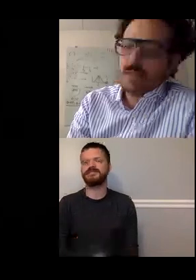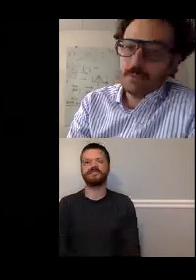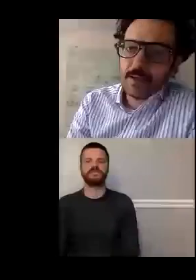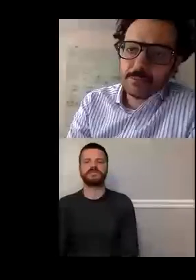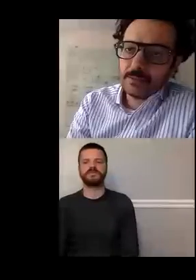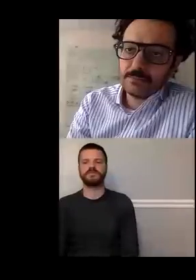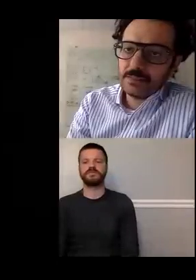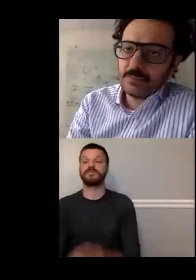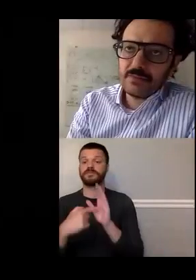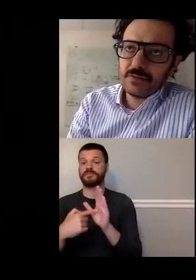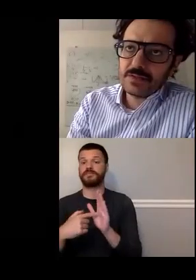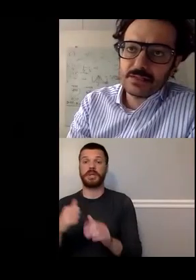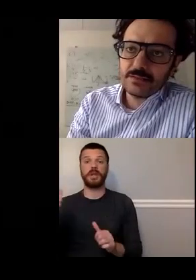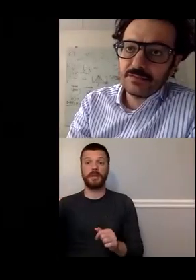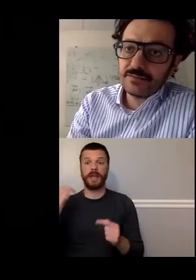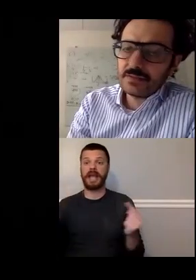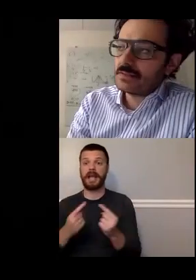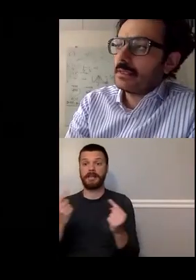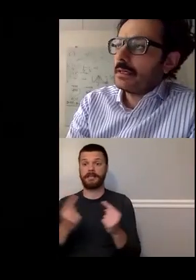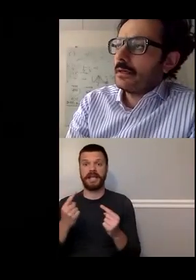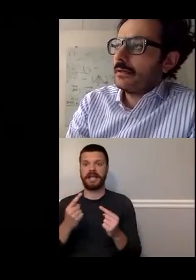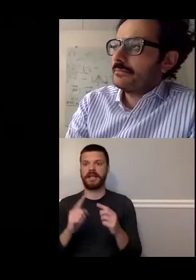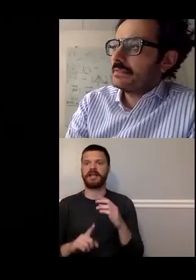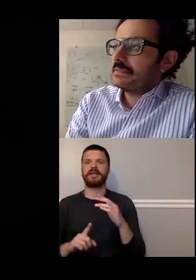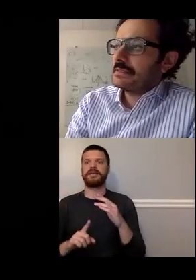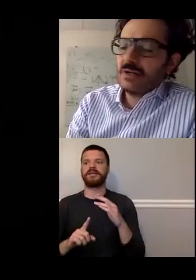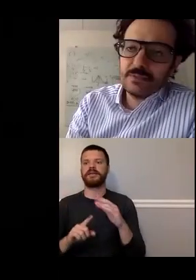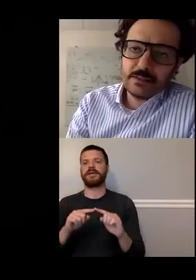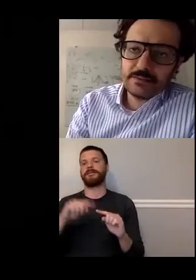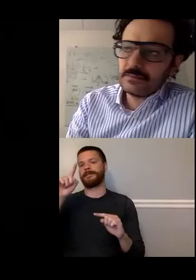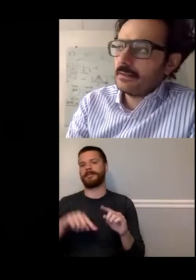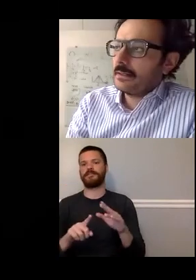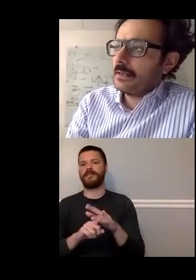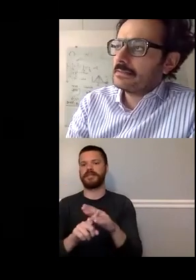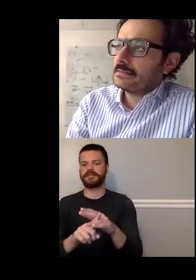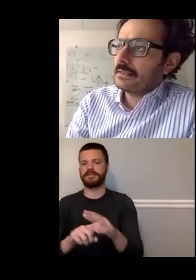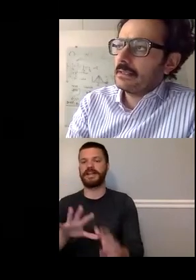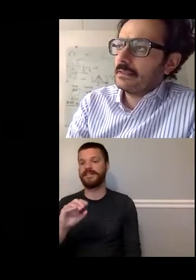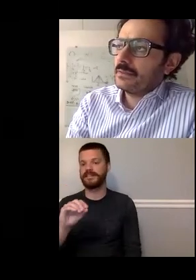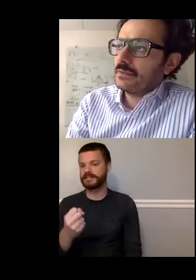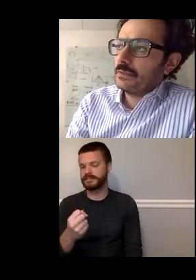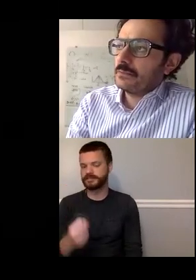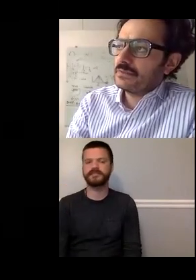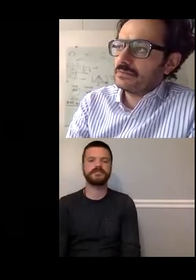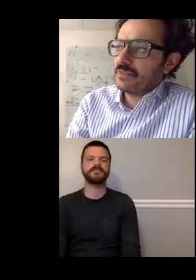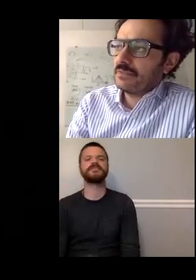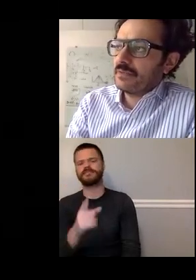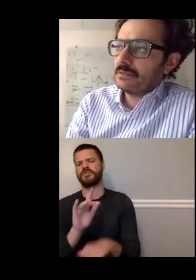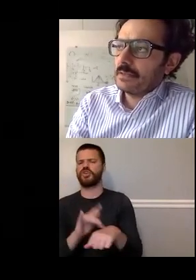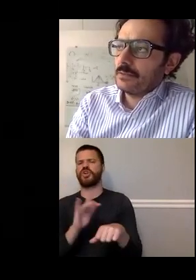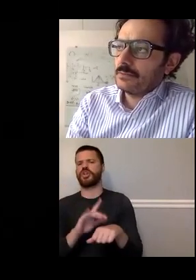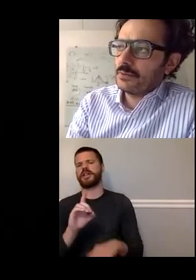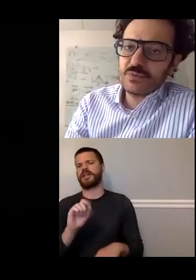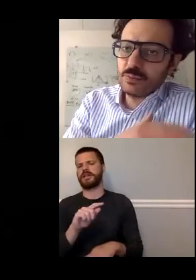for example, back pain peak prevalence is in the 50s. This is a preliminary data analysis again here between, we